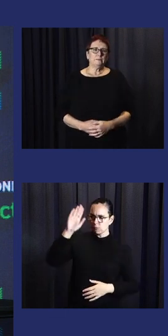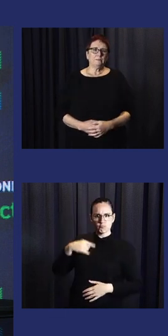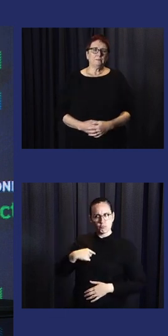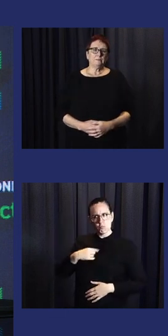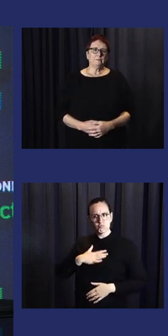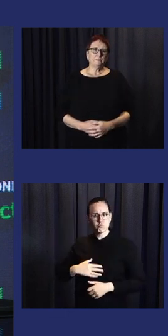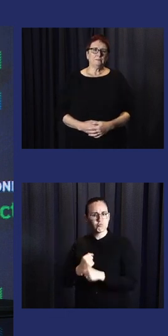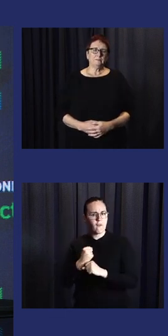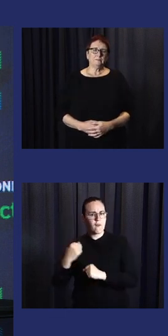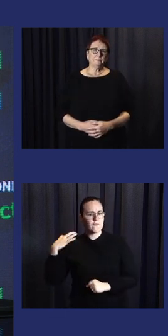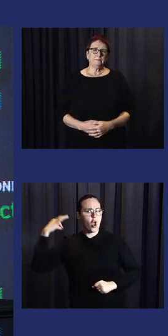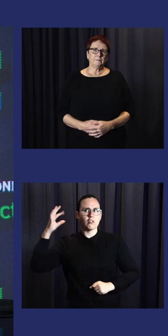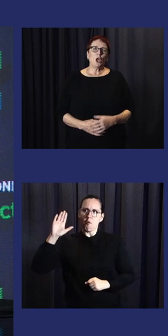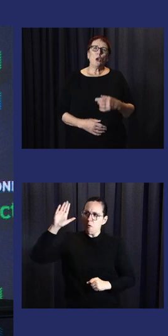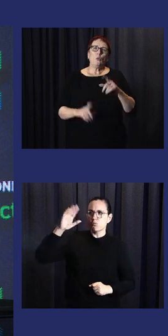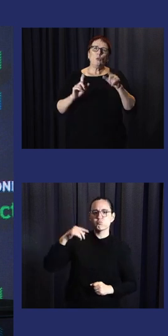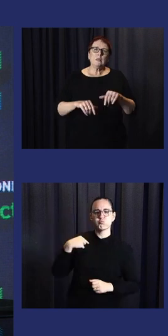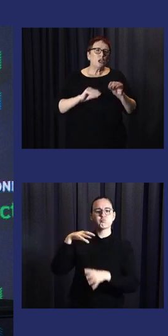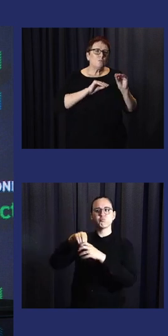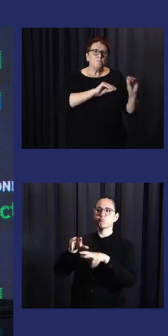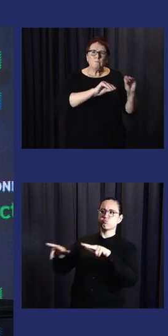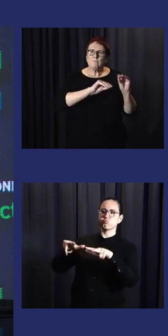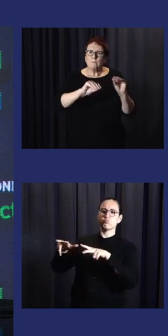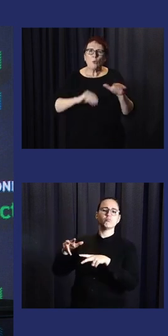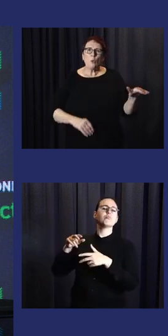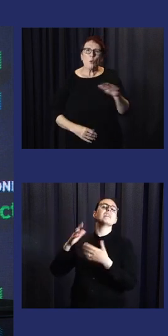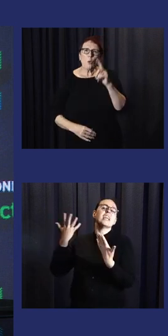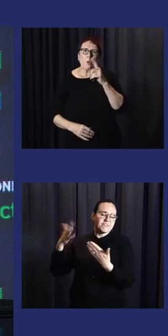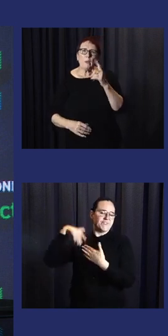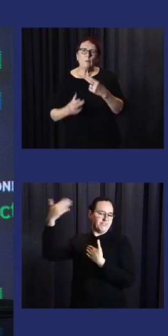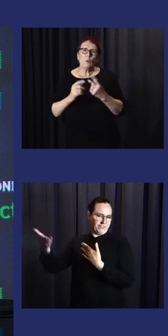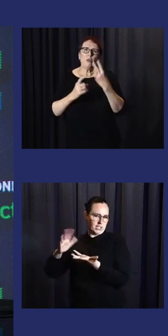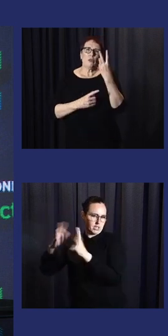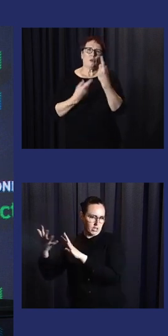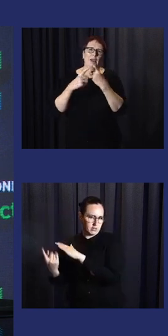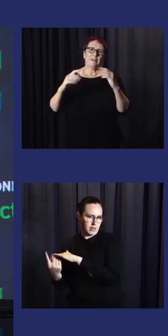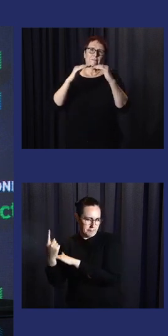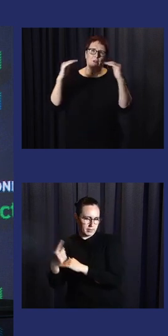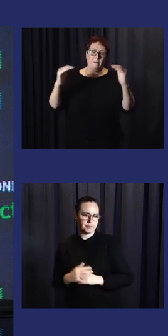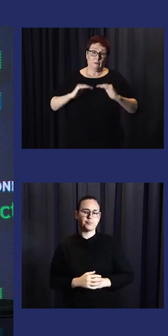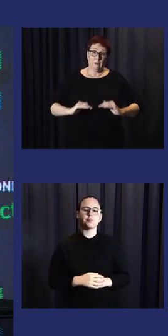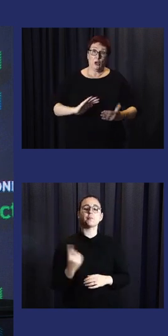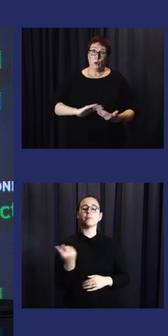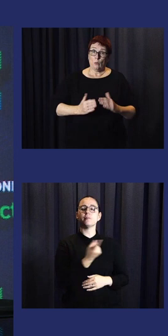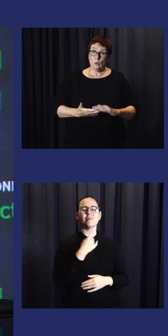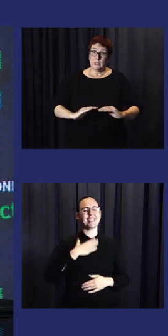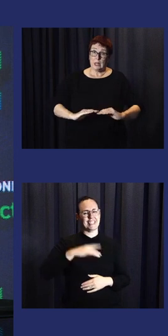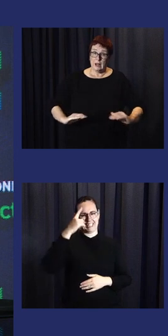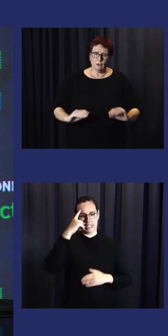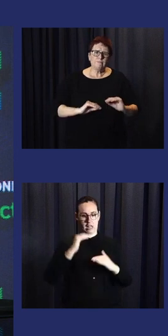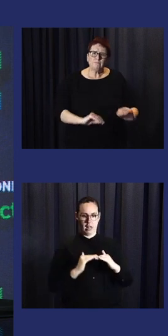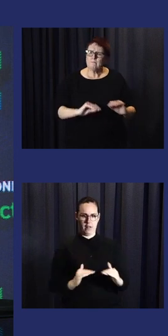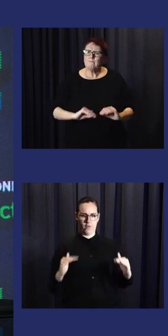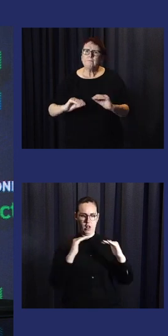public education, at least at 3 levels. At the community level, we assist